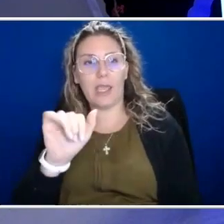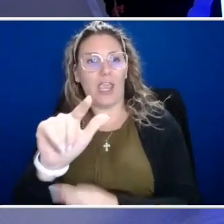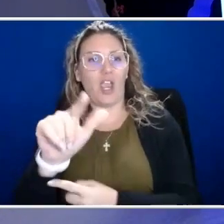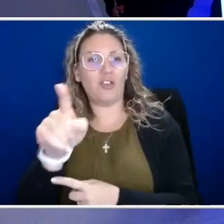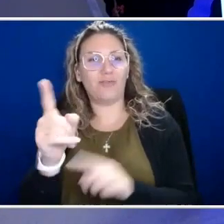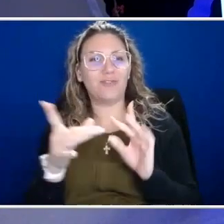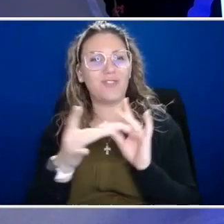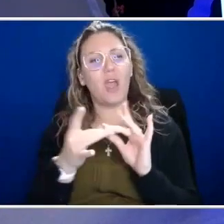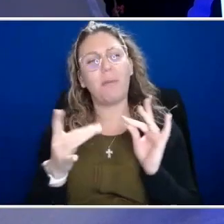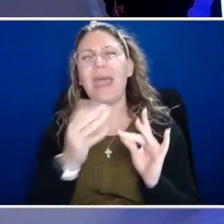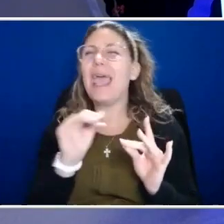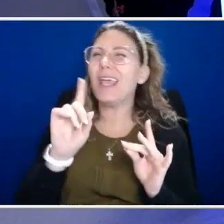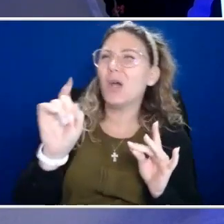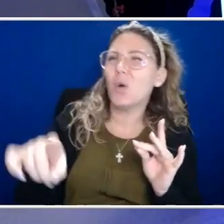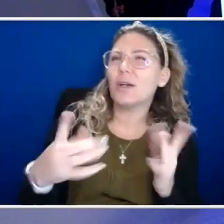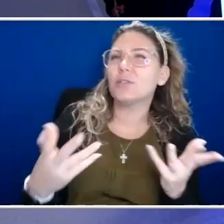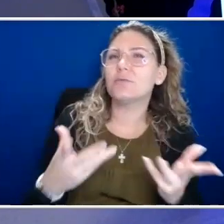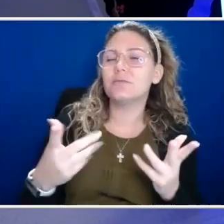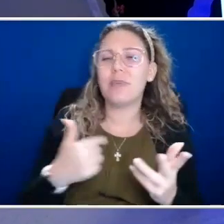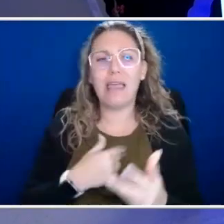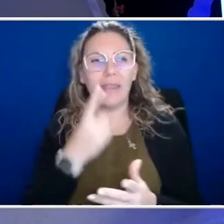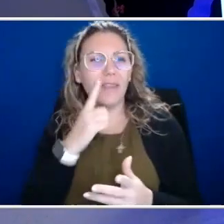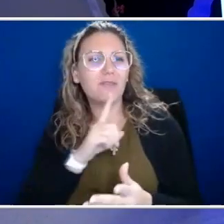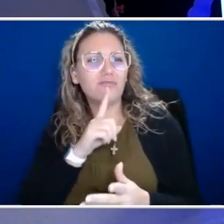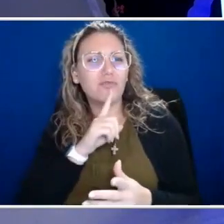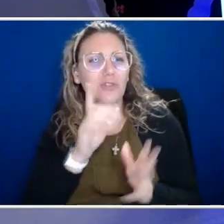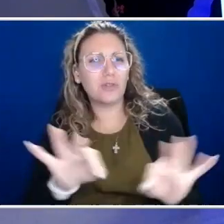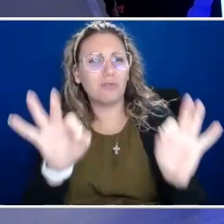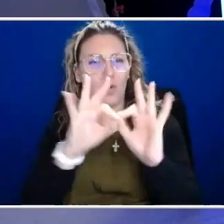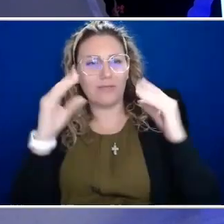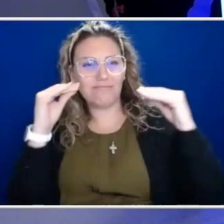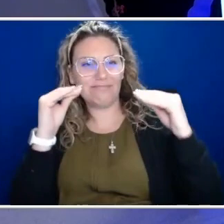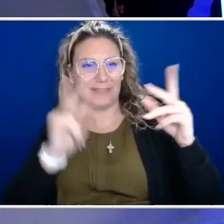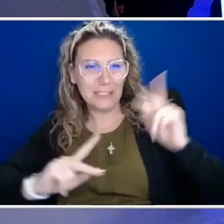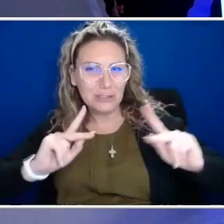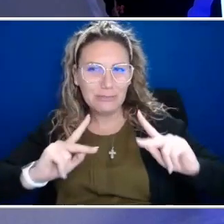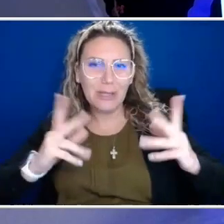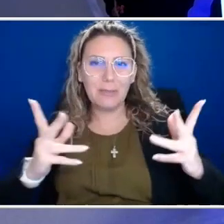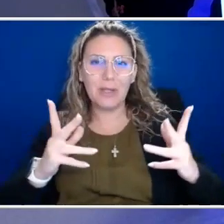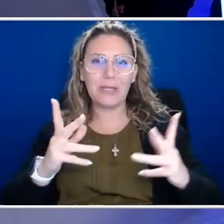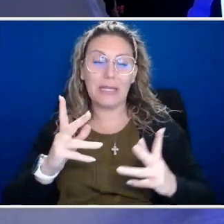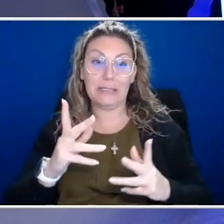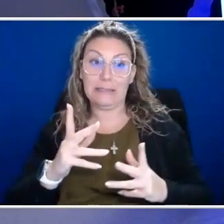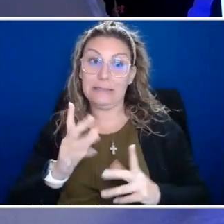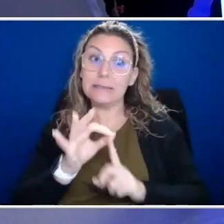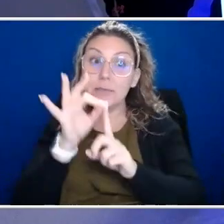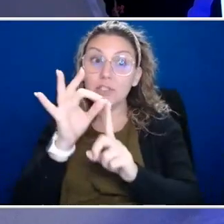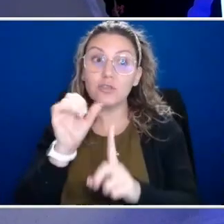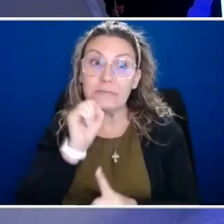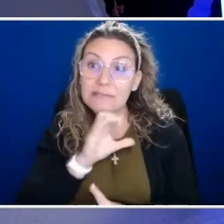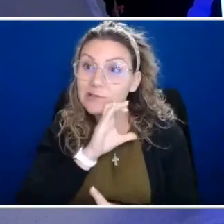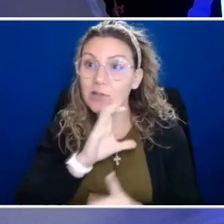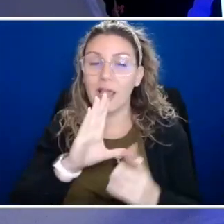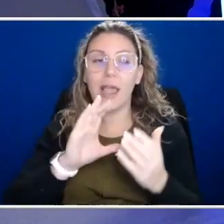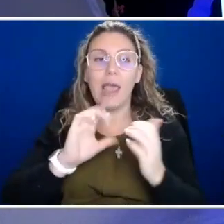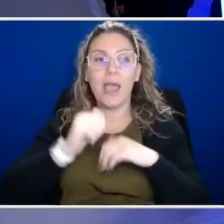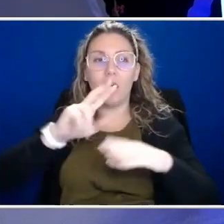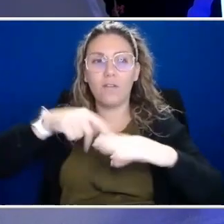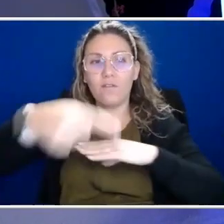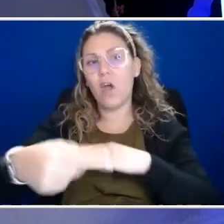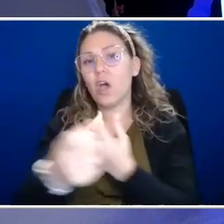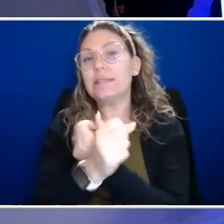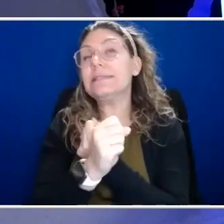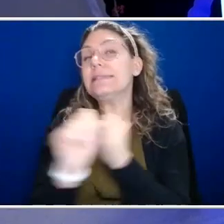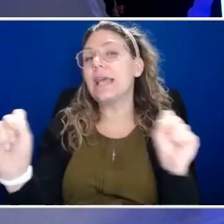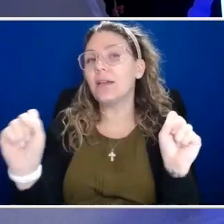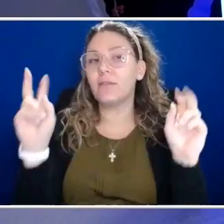question here. I guess she says, I think it's really important to teach people, maybe especially seniors, how to fall safely. Mm-hmm. Let's talk about